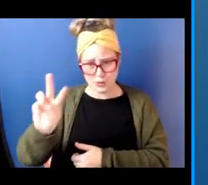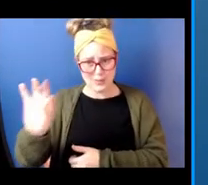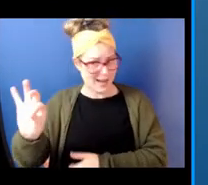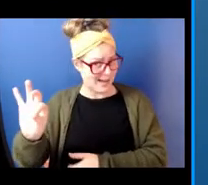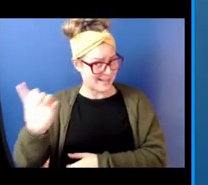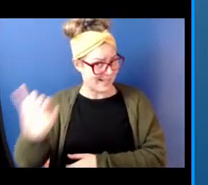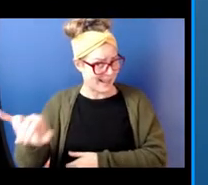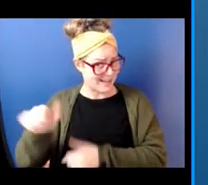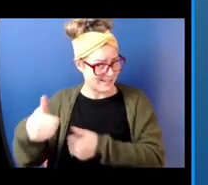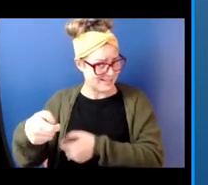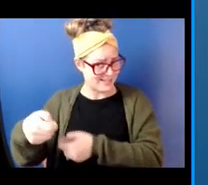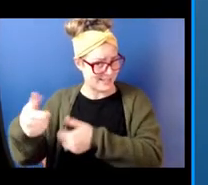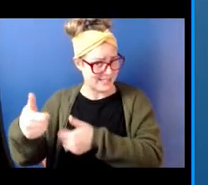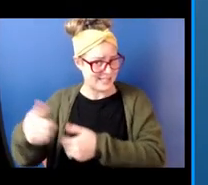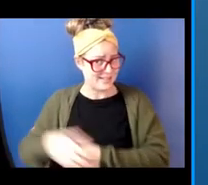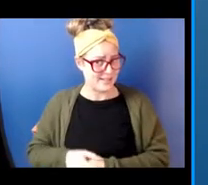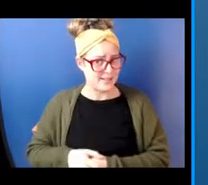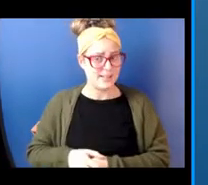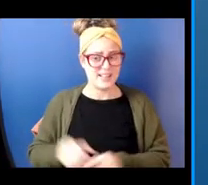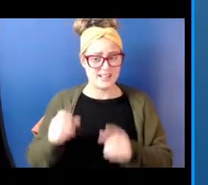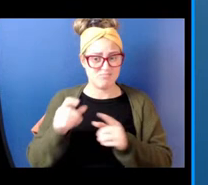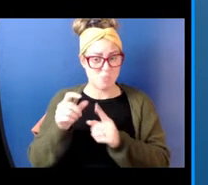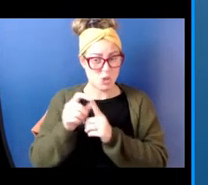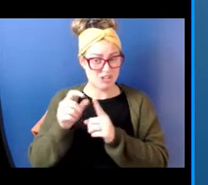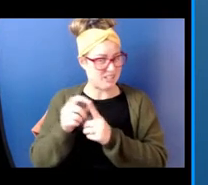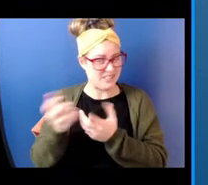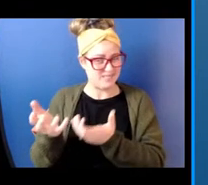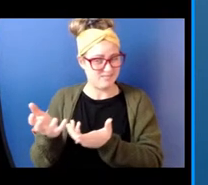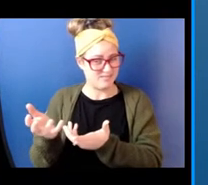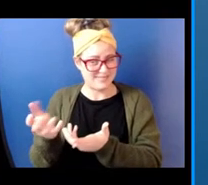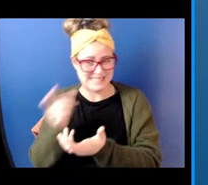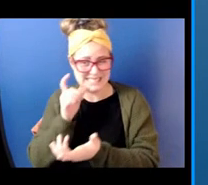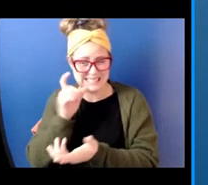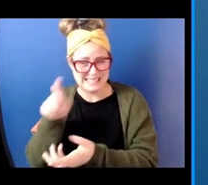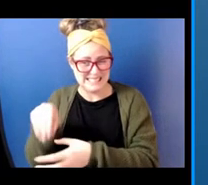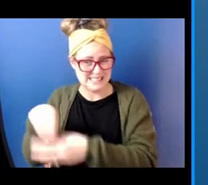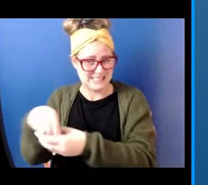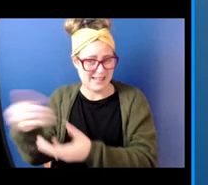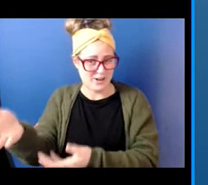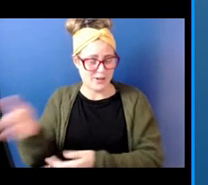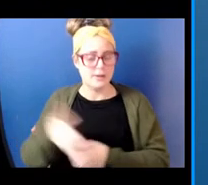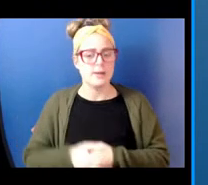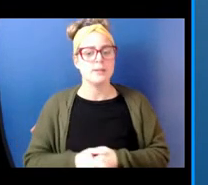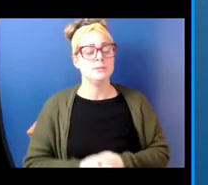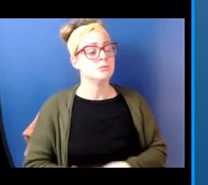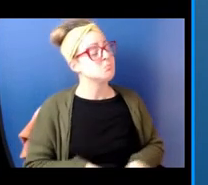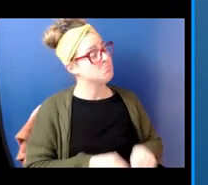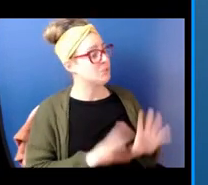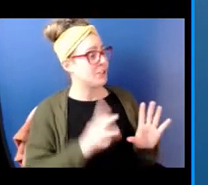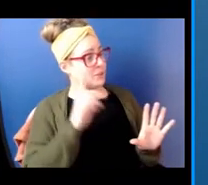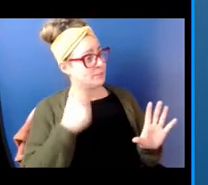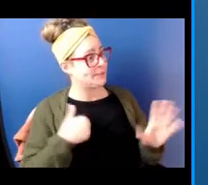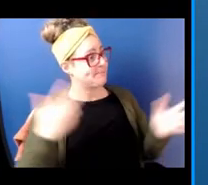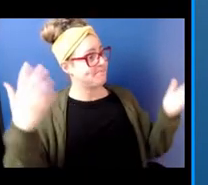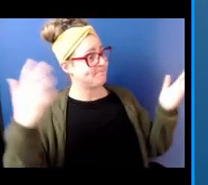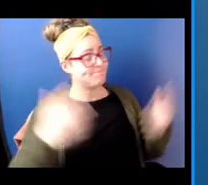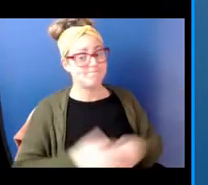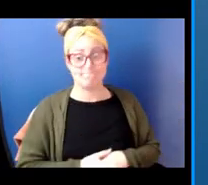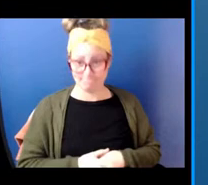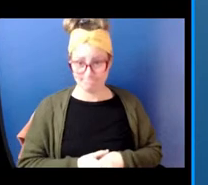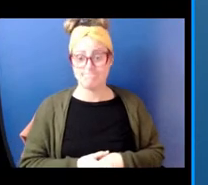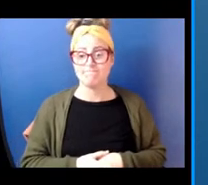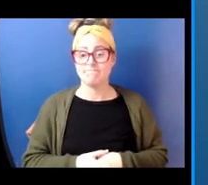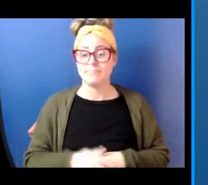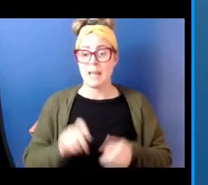um rather than have the wording in there that makes sense to me so let's amend